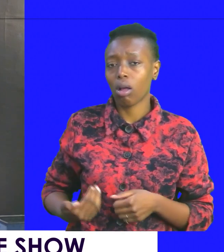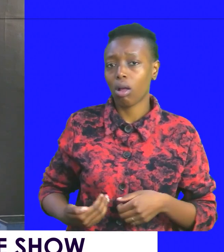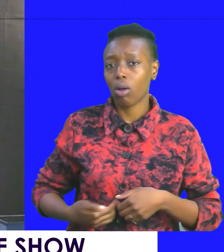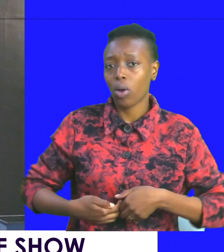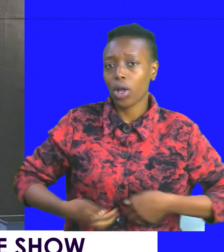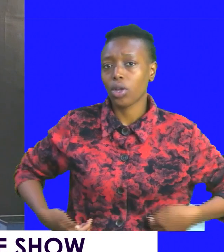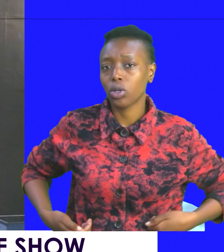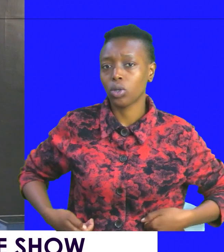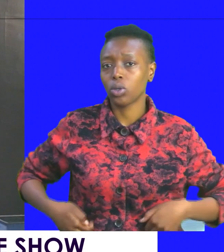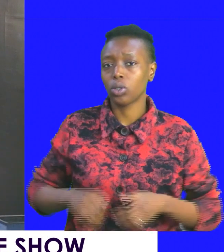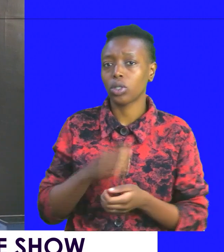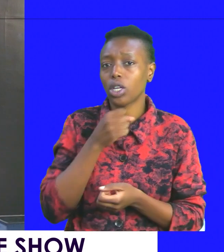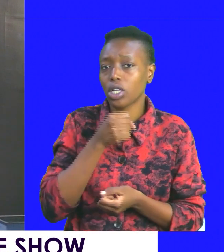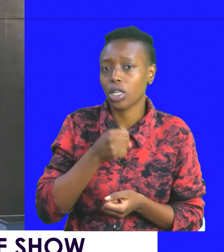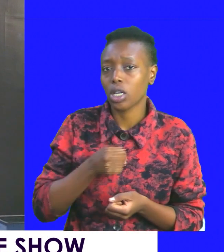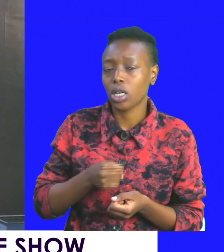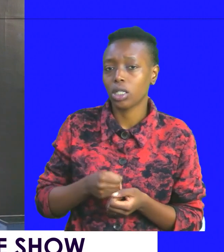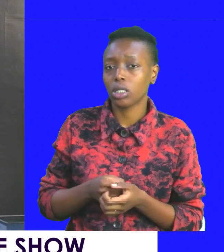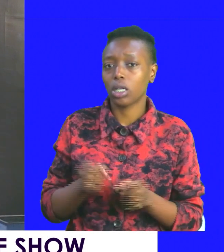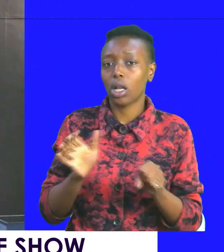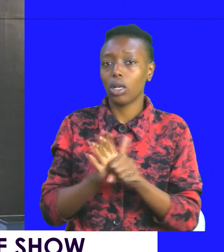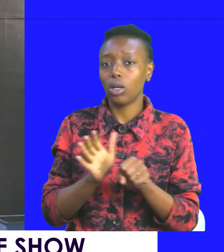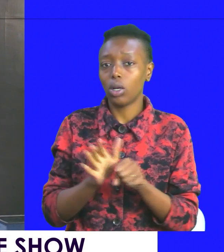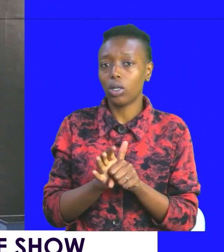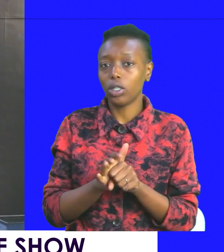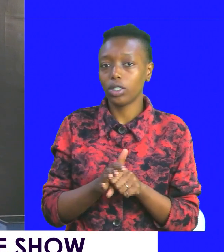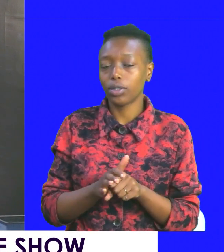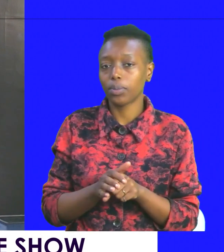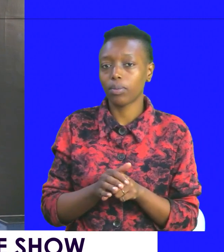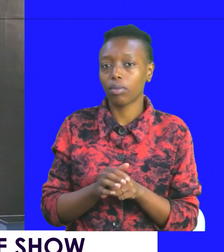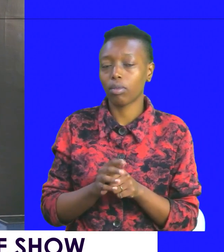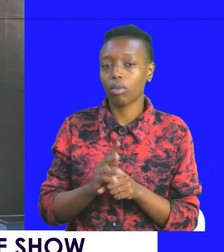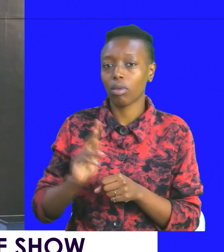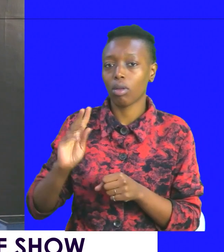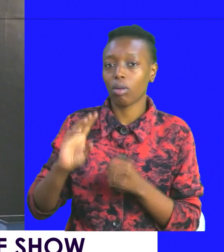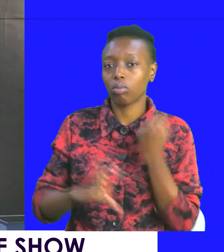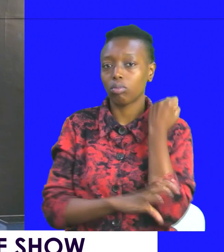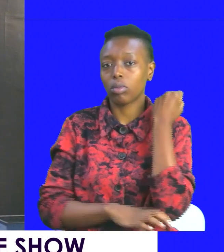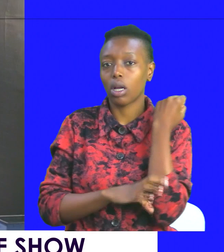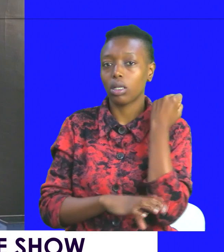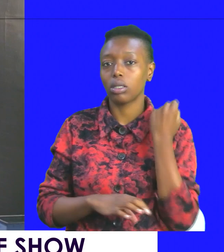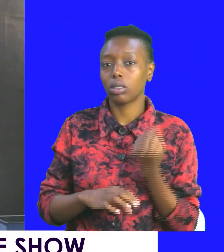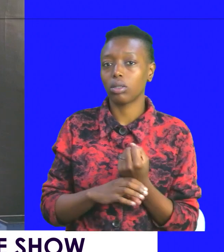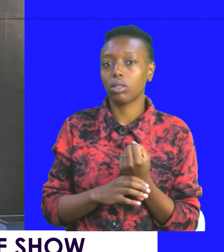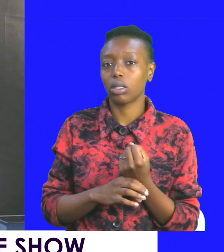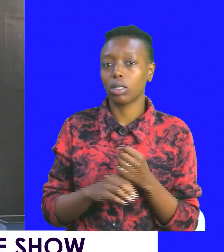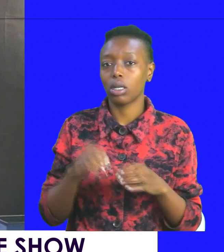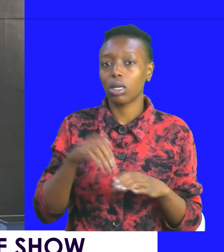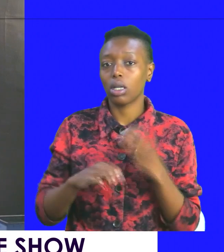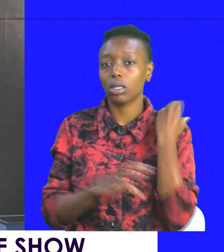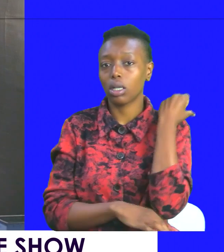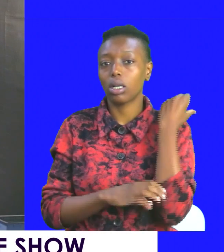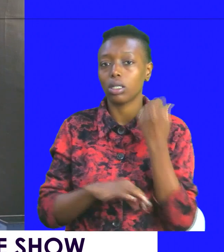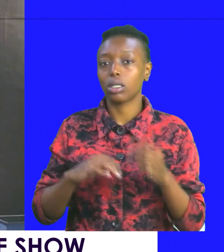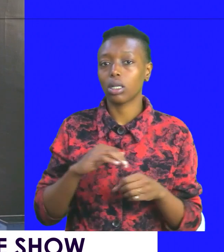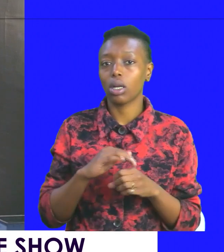average age is youthful. As a country, many of us are youthful. Many of us, if someone were